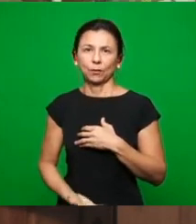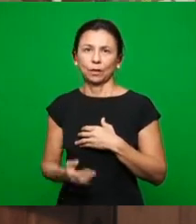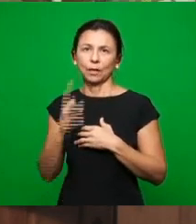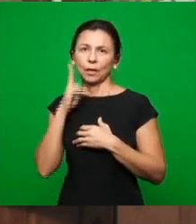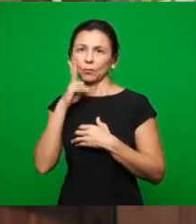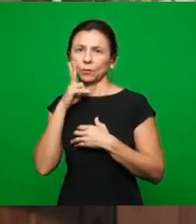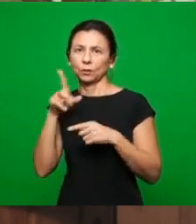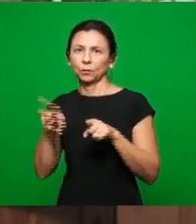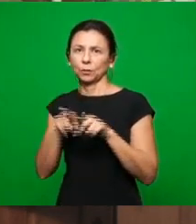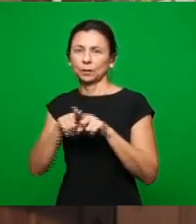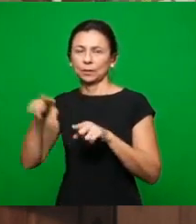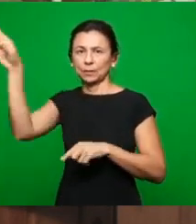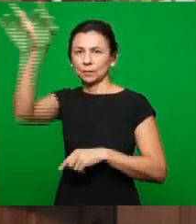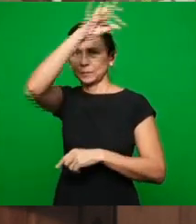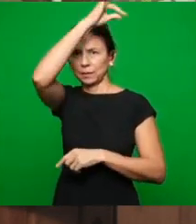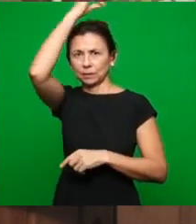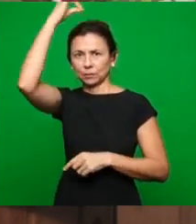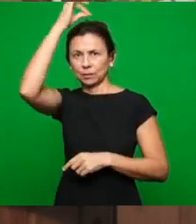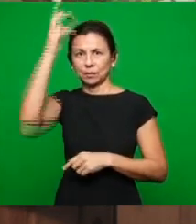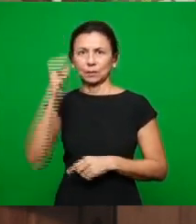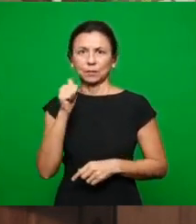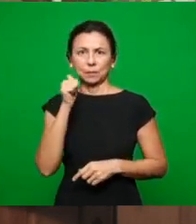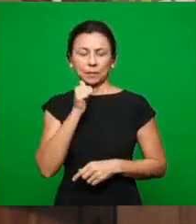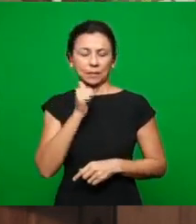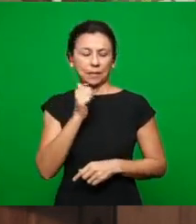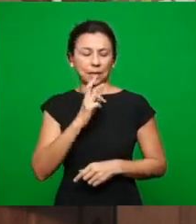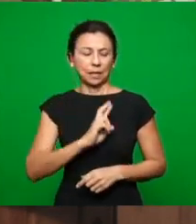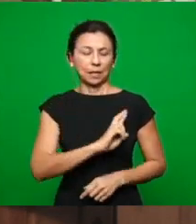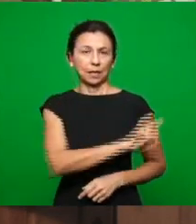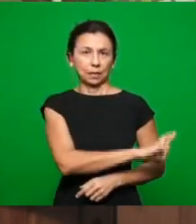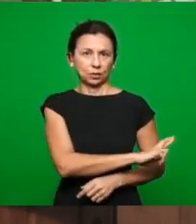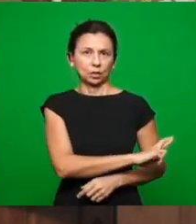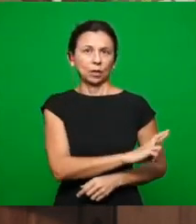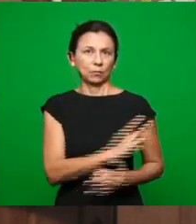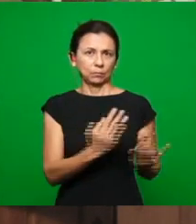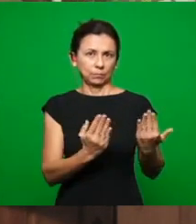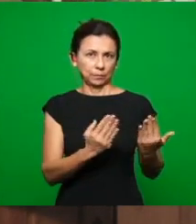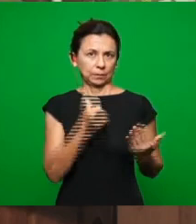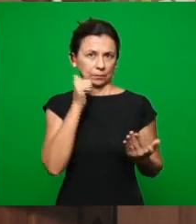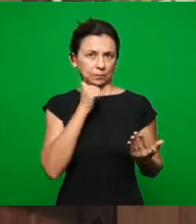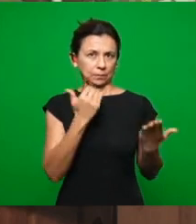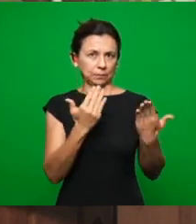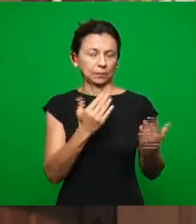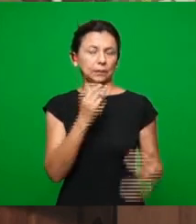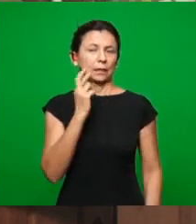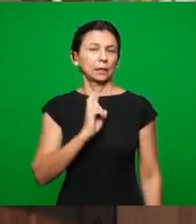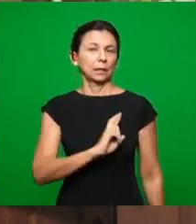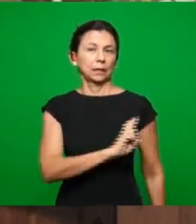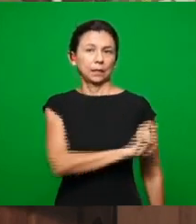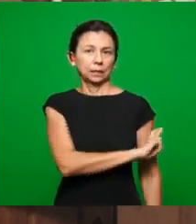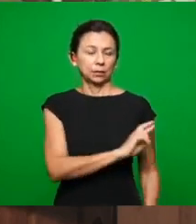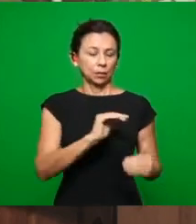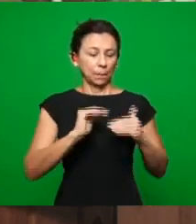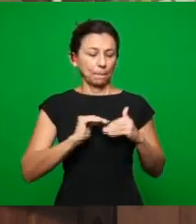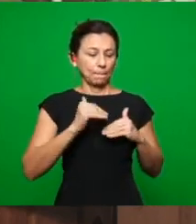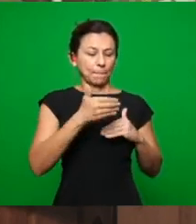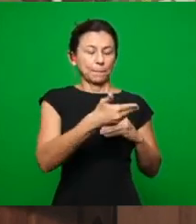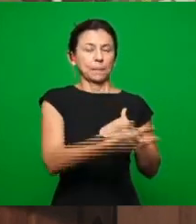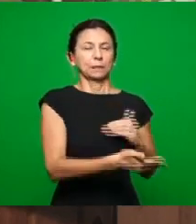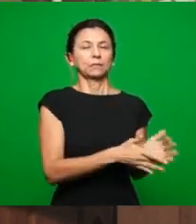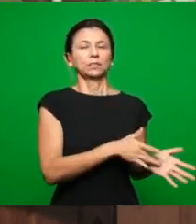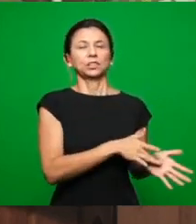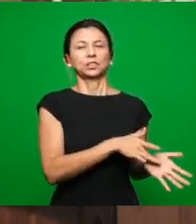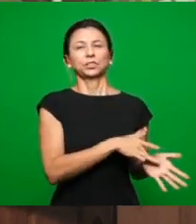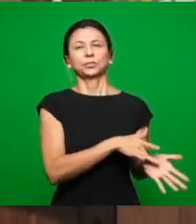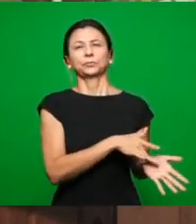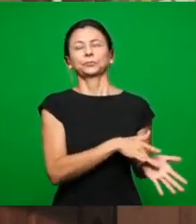The leaven of the woman, it goes from outside in to inflate for appearance. So she